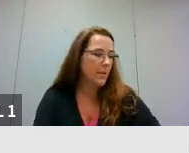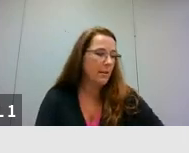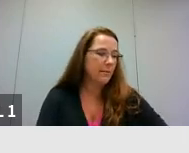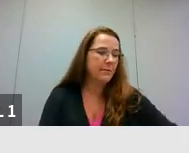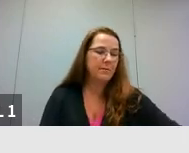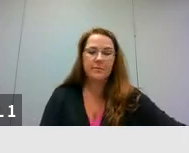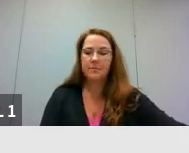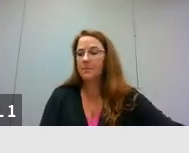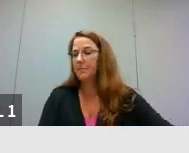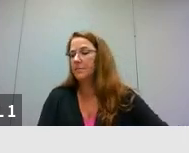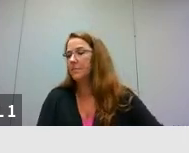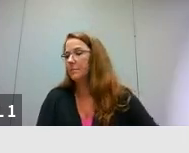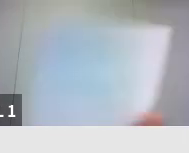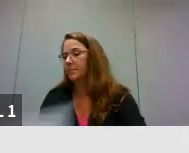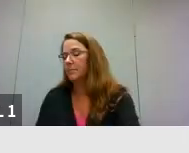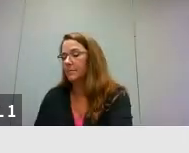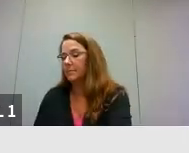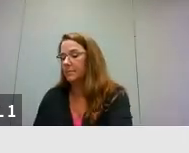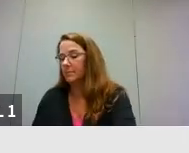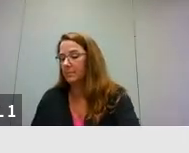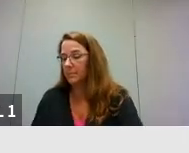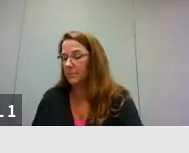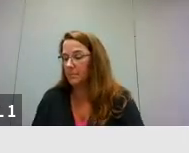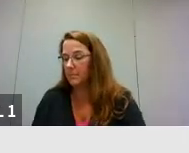There we go. Yeah.